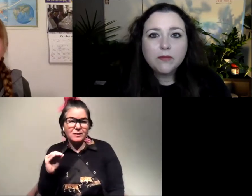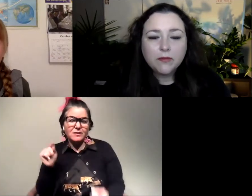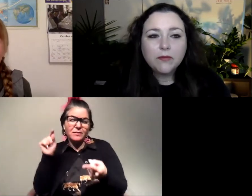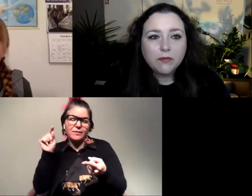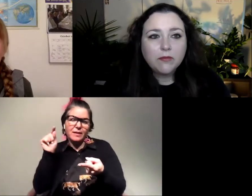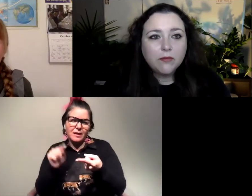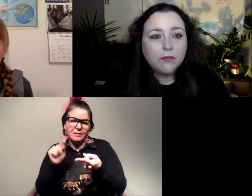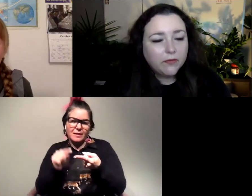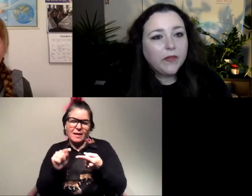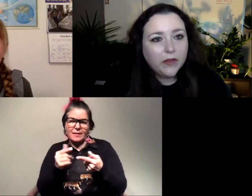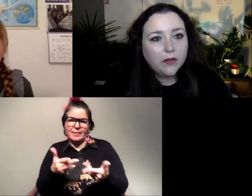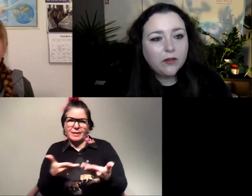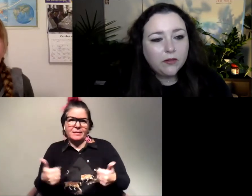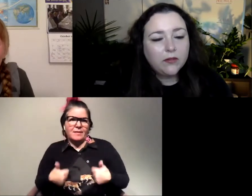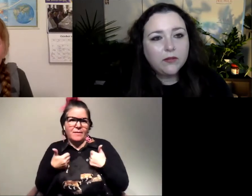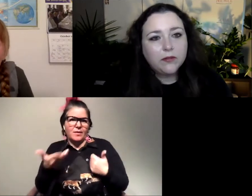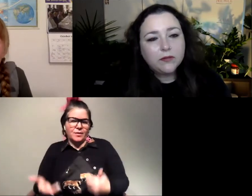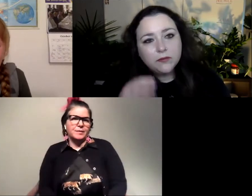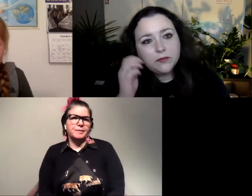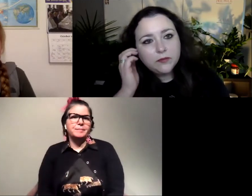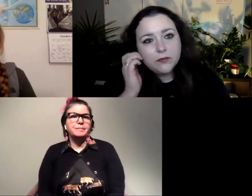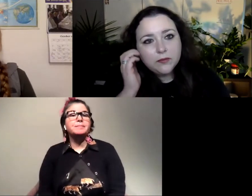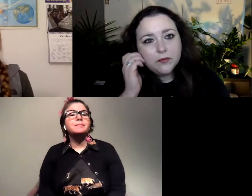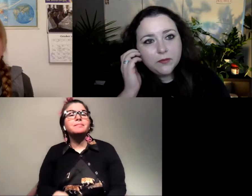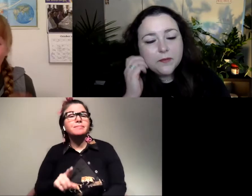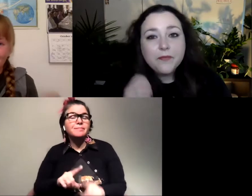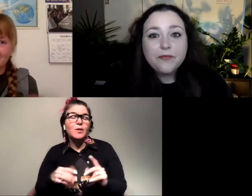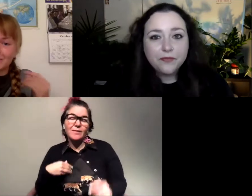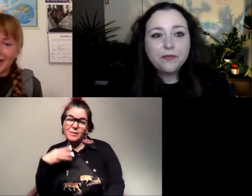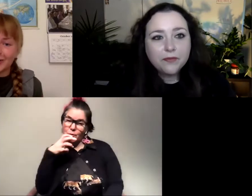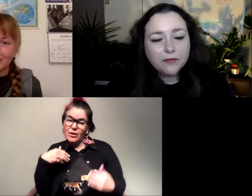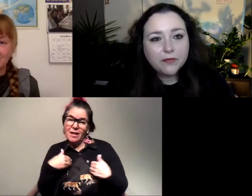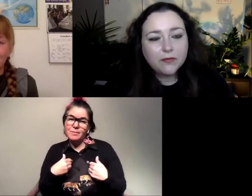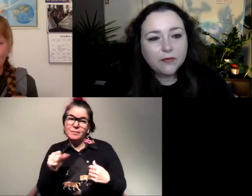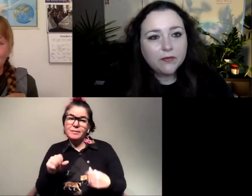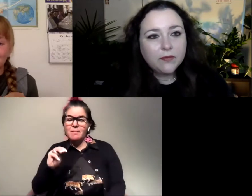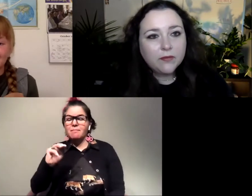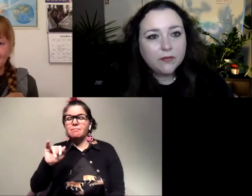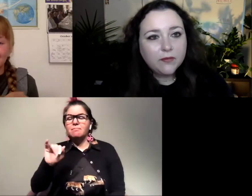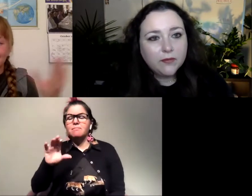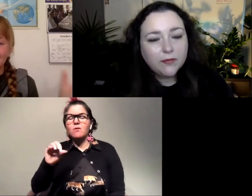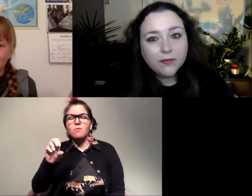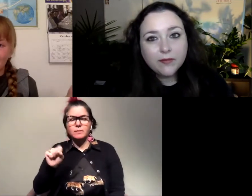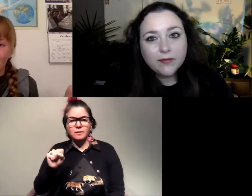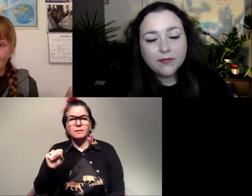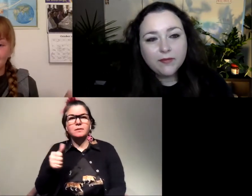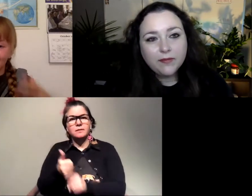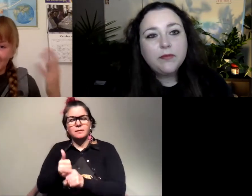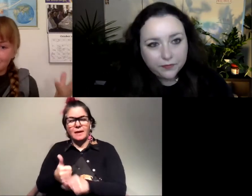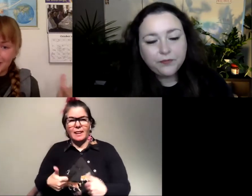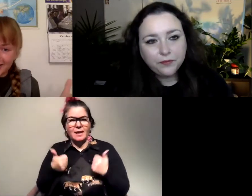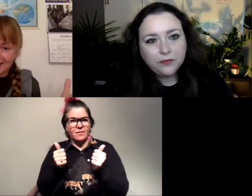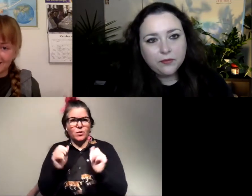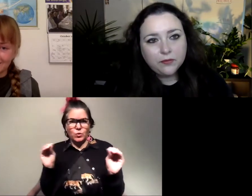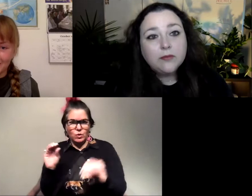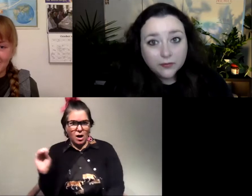few things living down there. But you do have some weirdos, right? Like, so you have some microbes that are able to live without oxygen, and that's